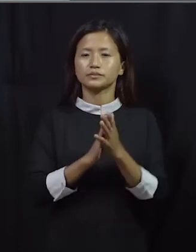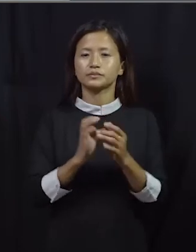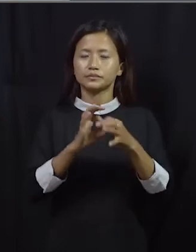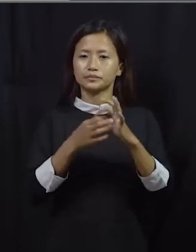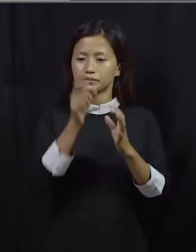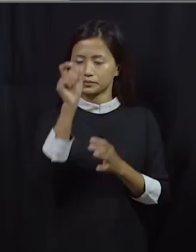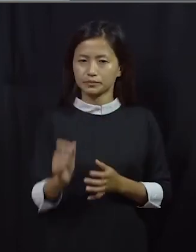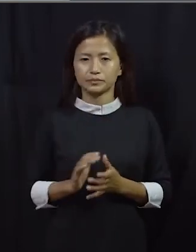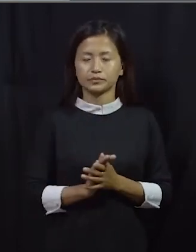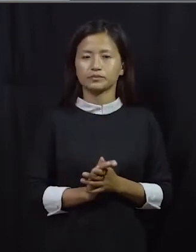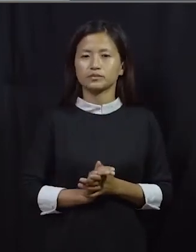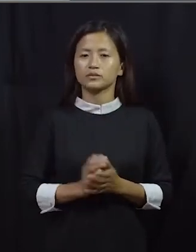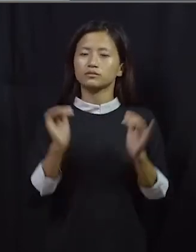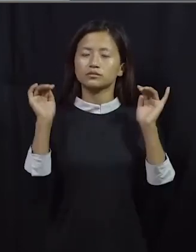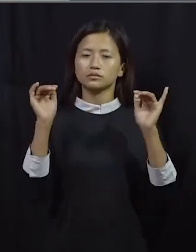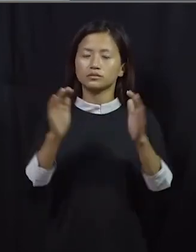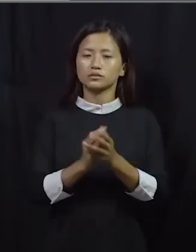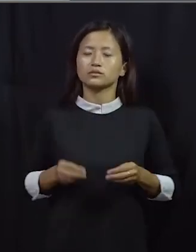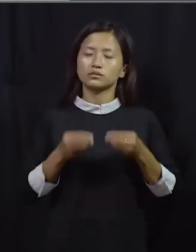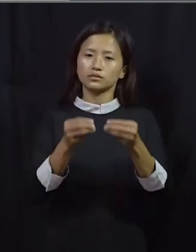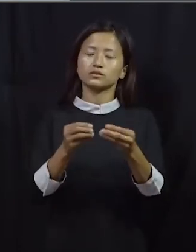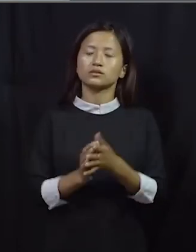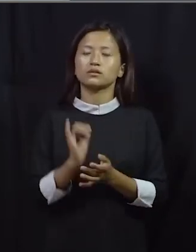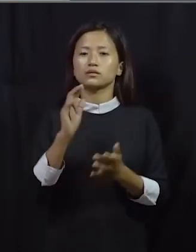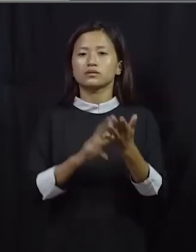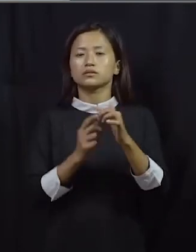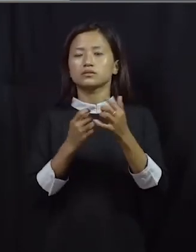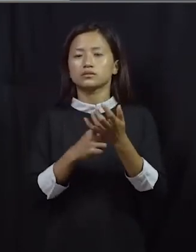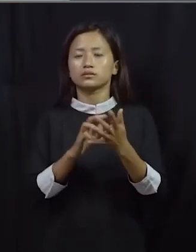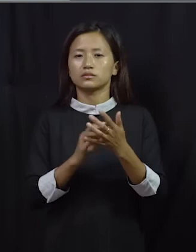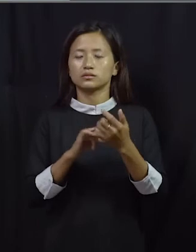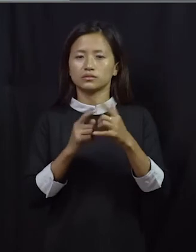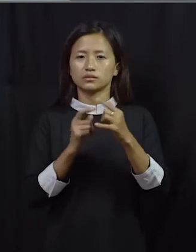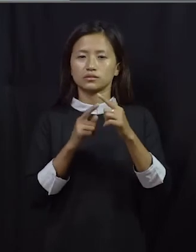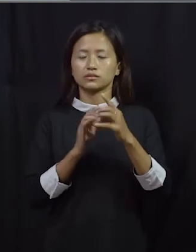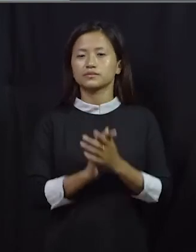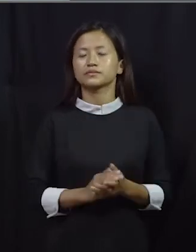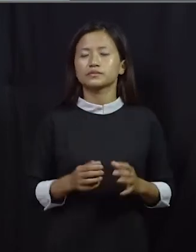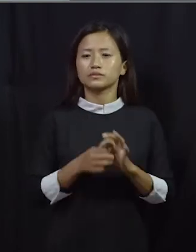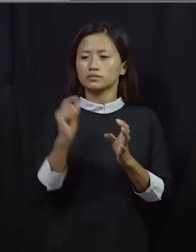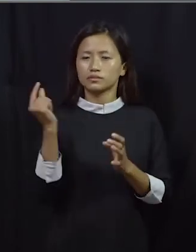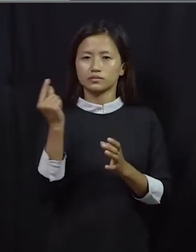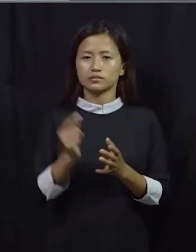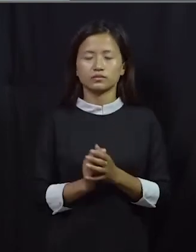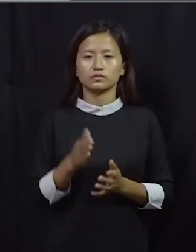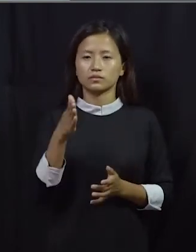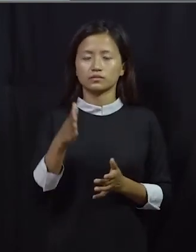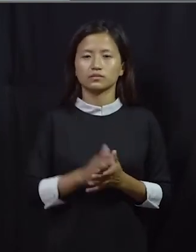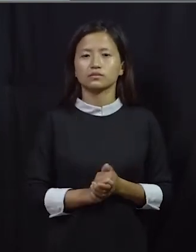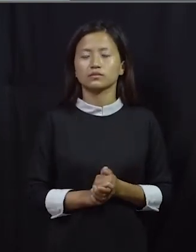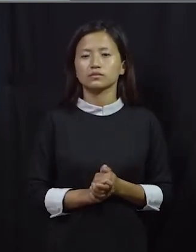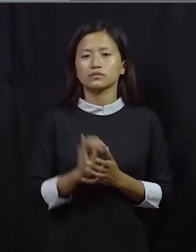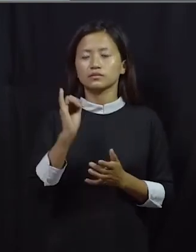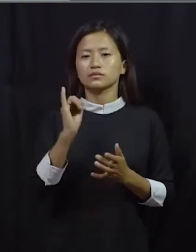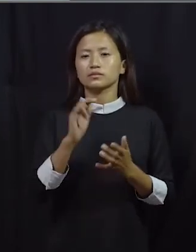partners are not supposed to be given interest because it is not used by the partnership firm. So,